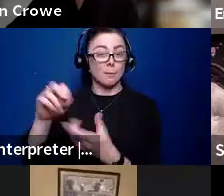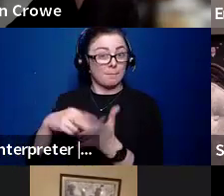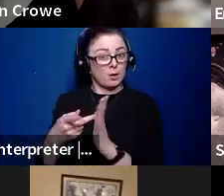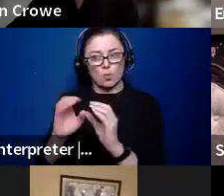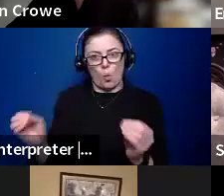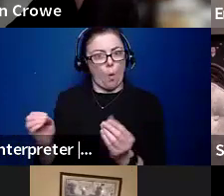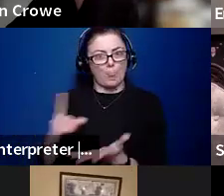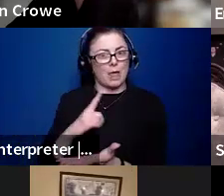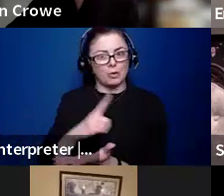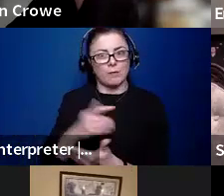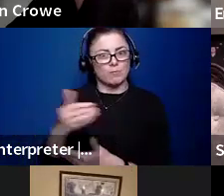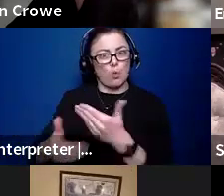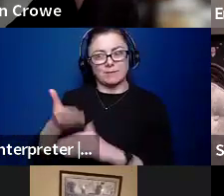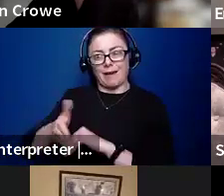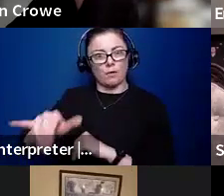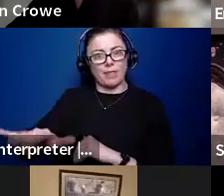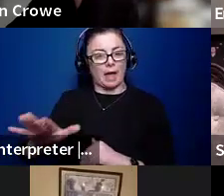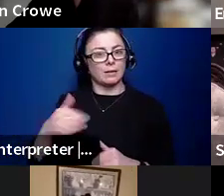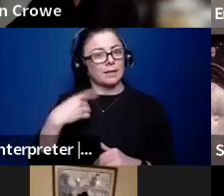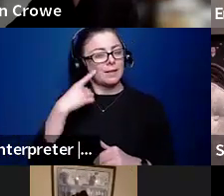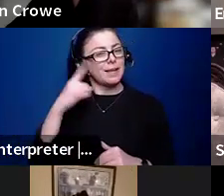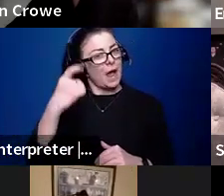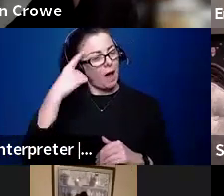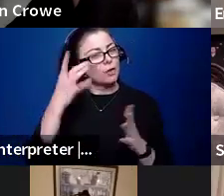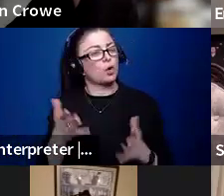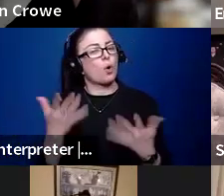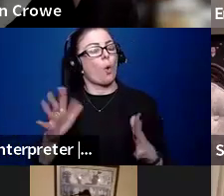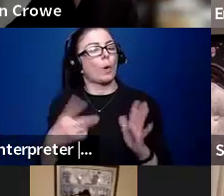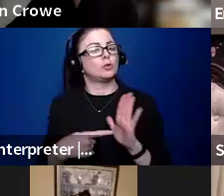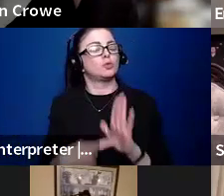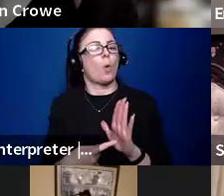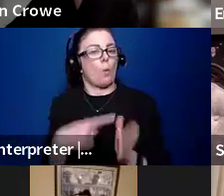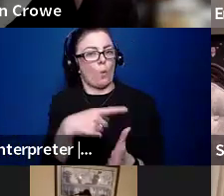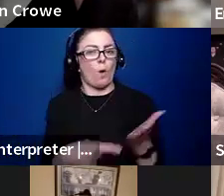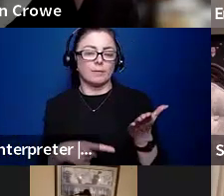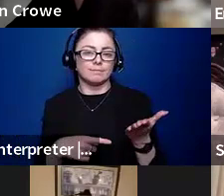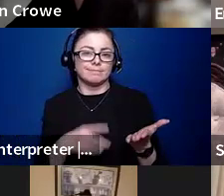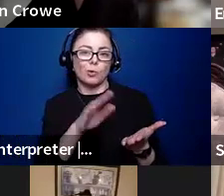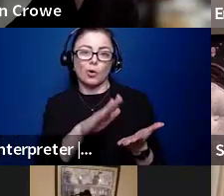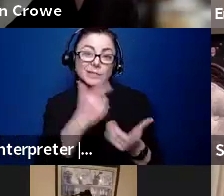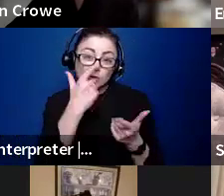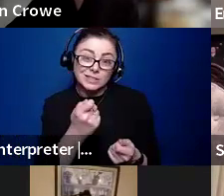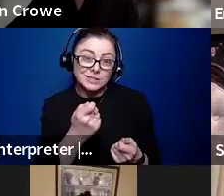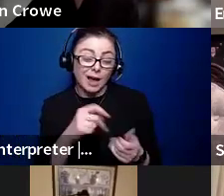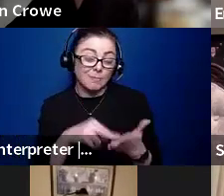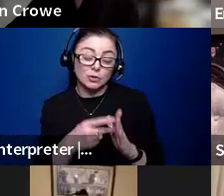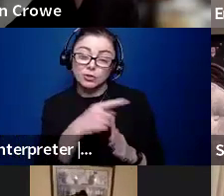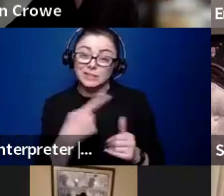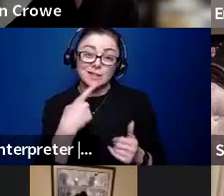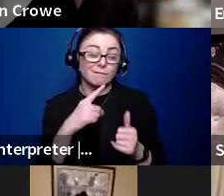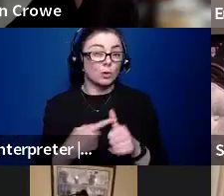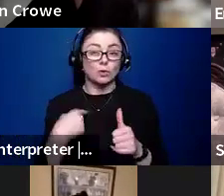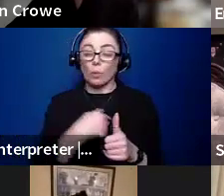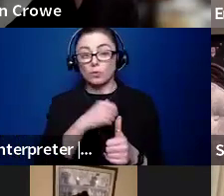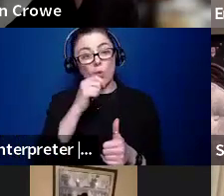And I think the governor has really kind of showed what she's interested in. I mean, she first said we don't need educational